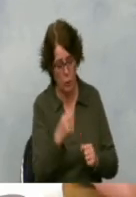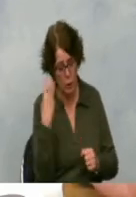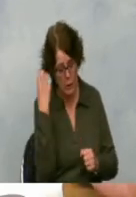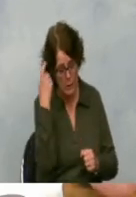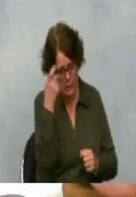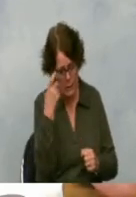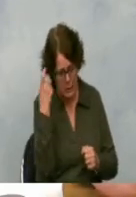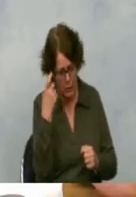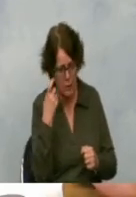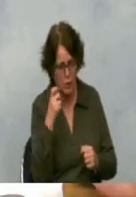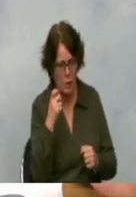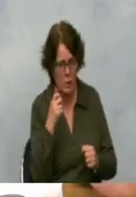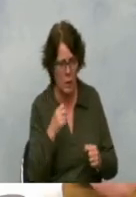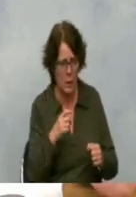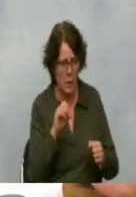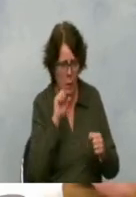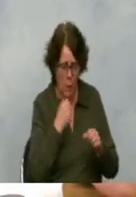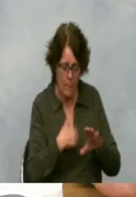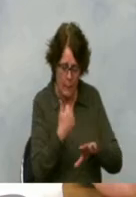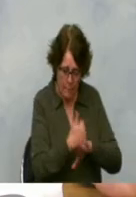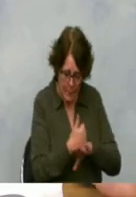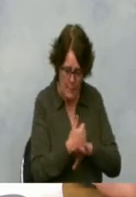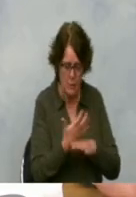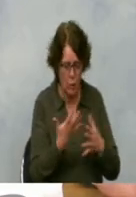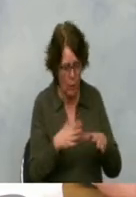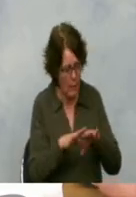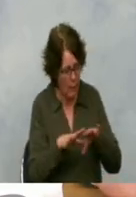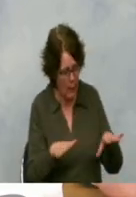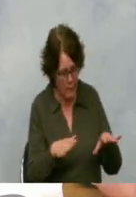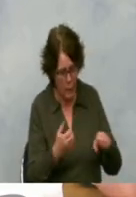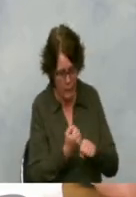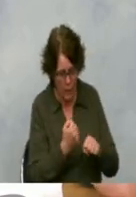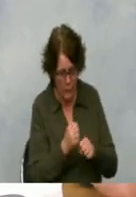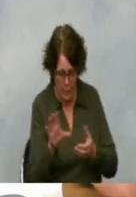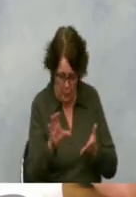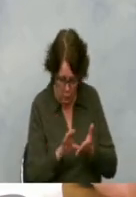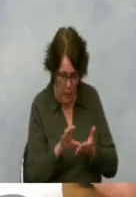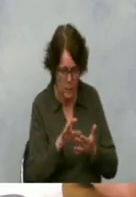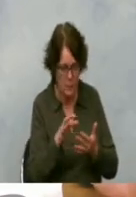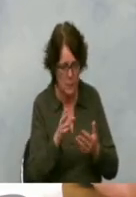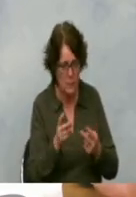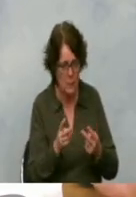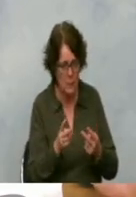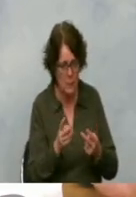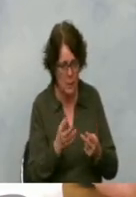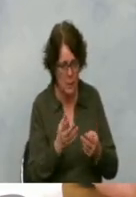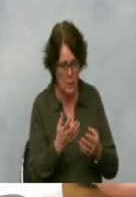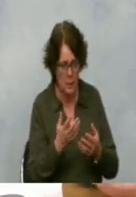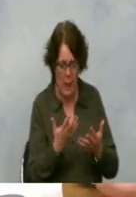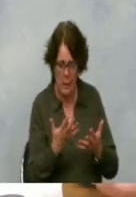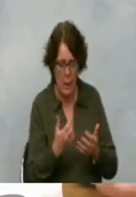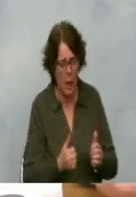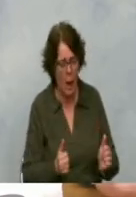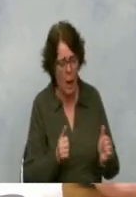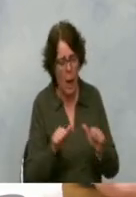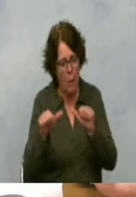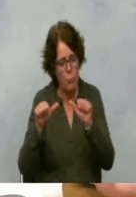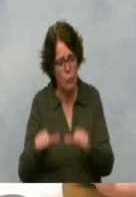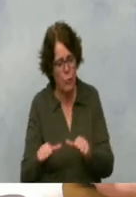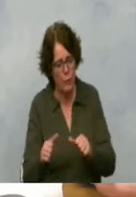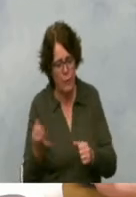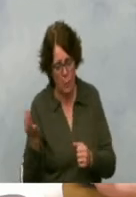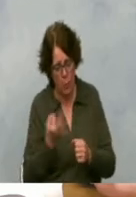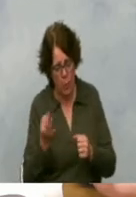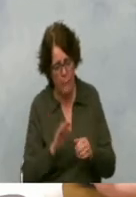government grant and other already known and approved borrowing and external funding